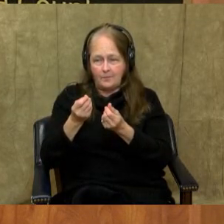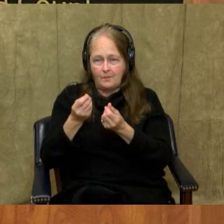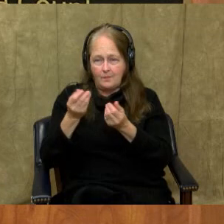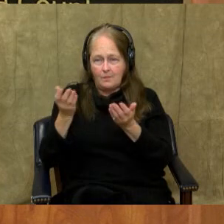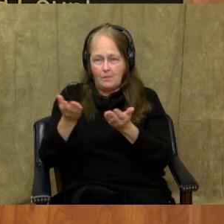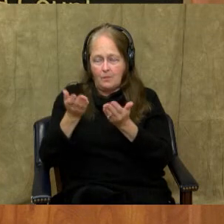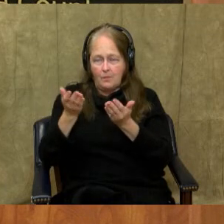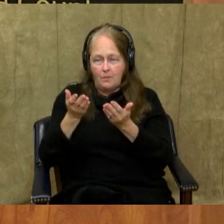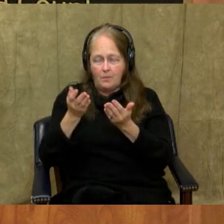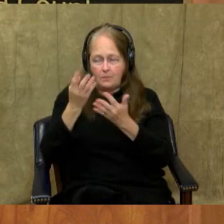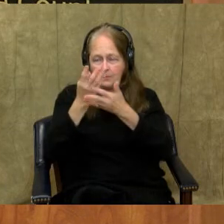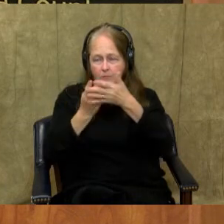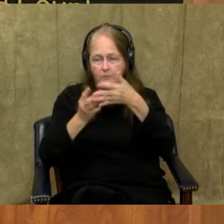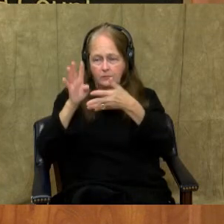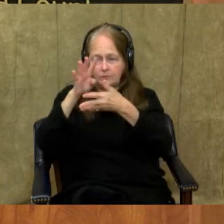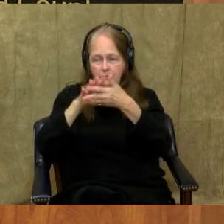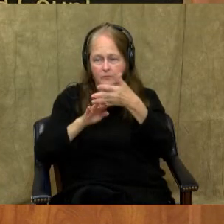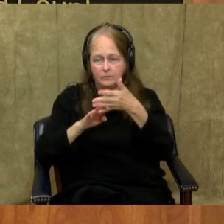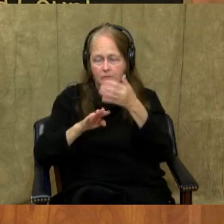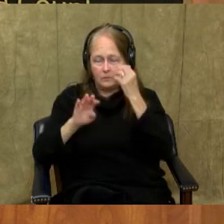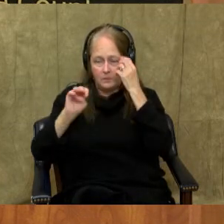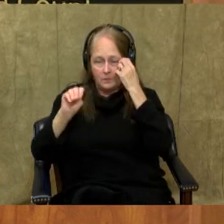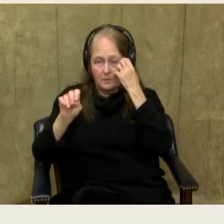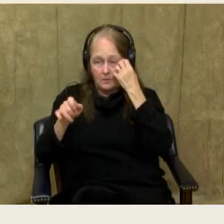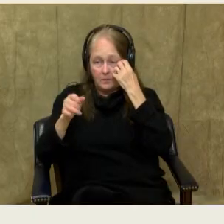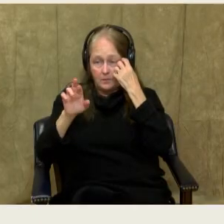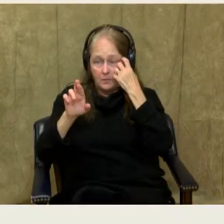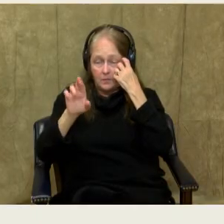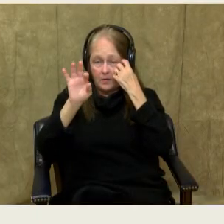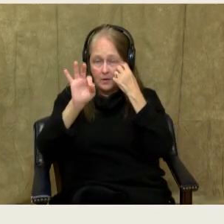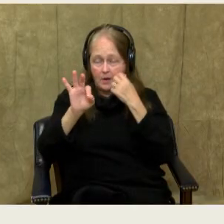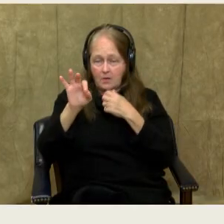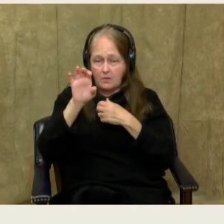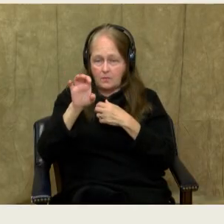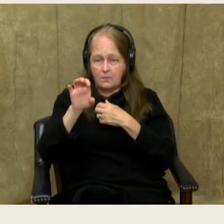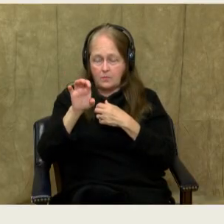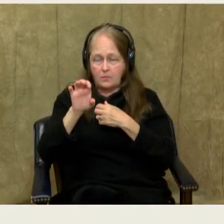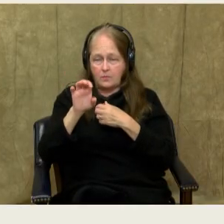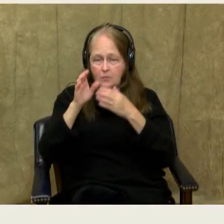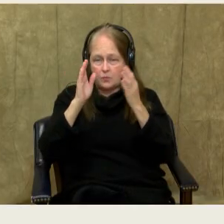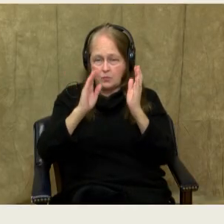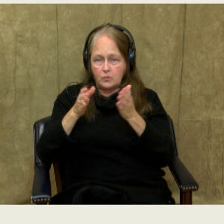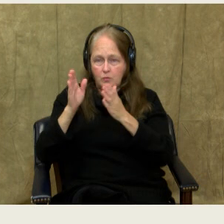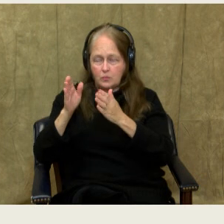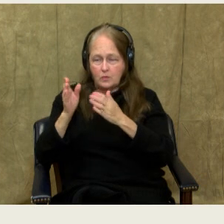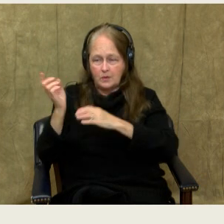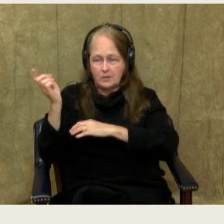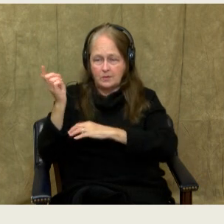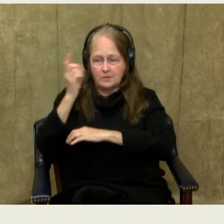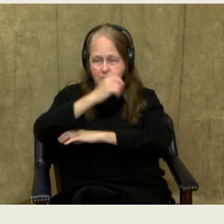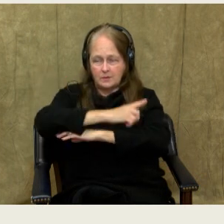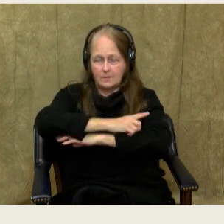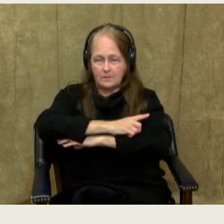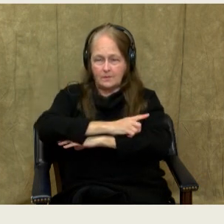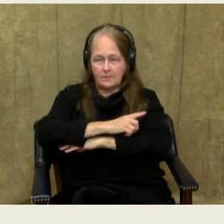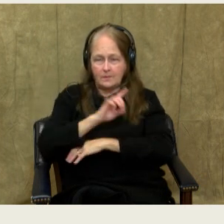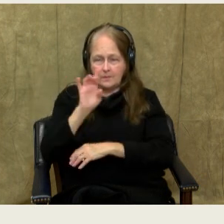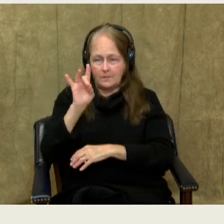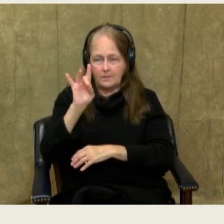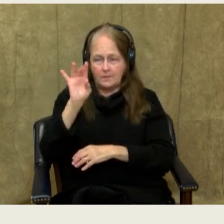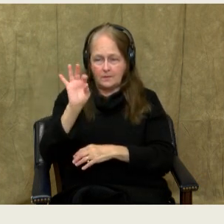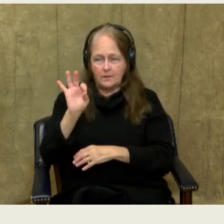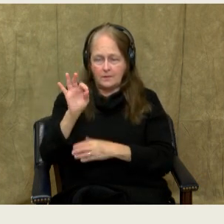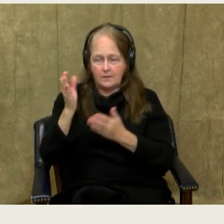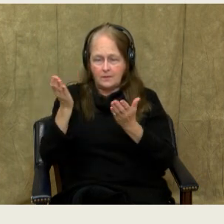Here's a chart that shows you the major Japanese earthquakes since 1900. They're organized by date. They've chosen about 8 or